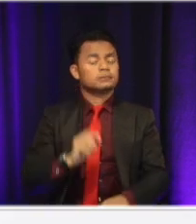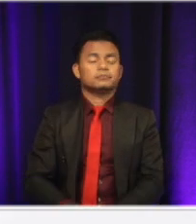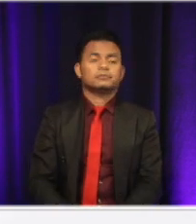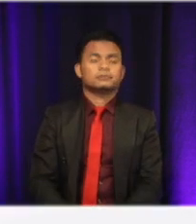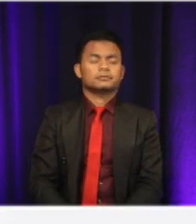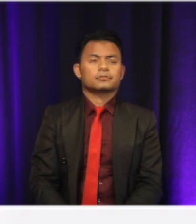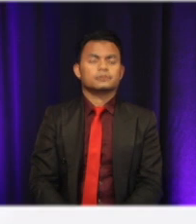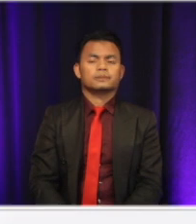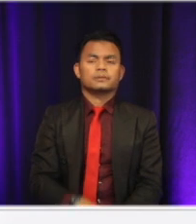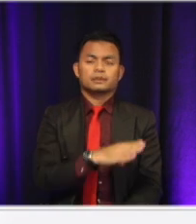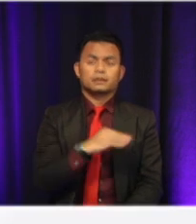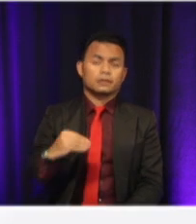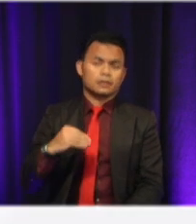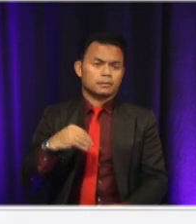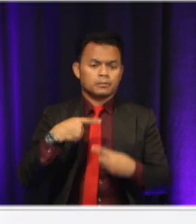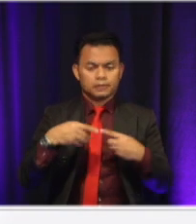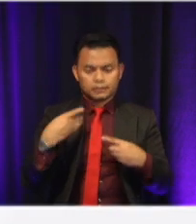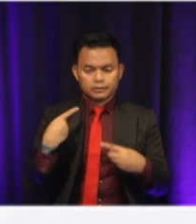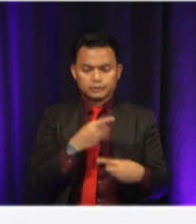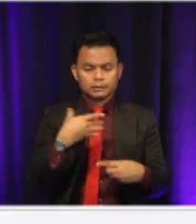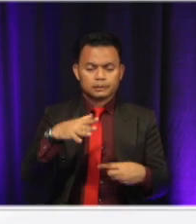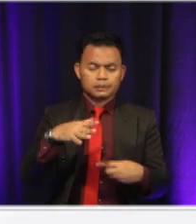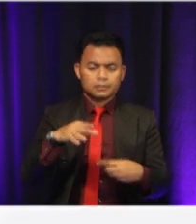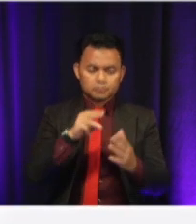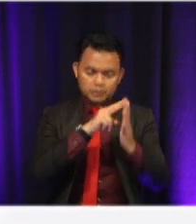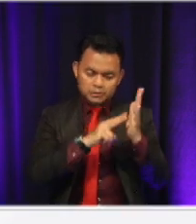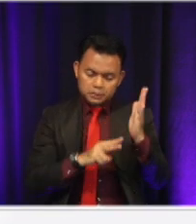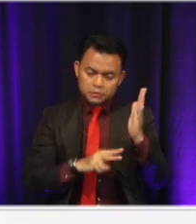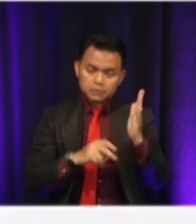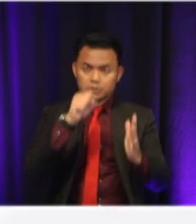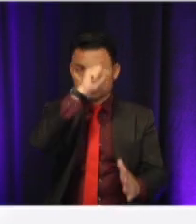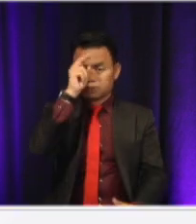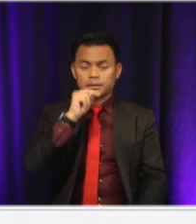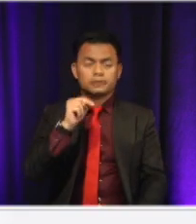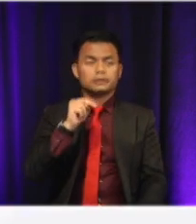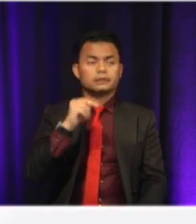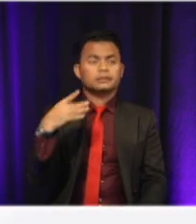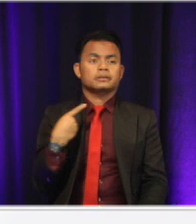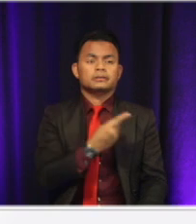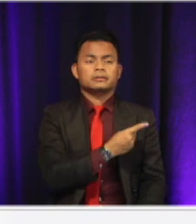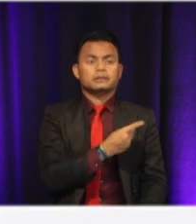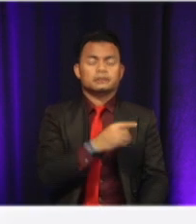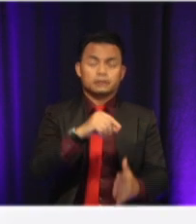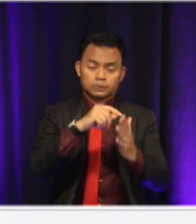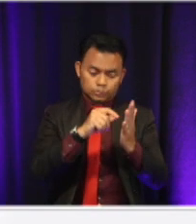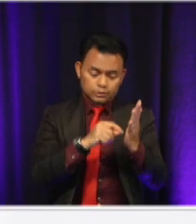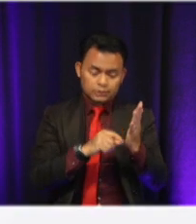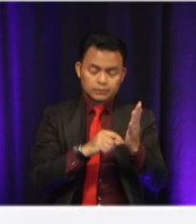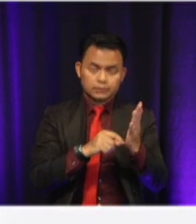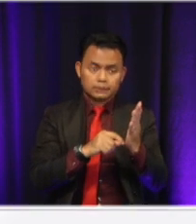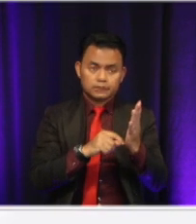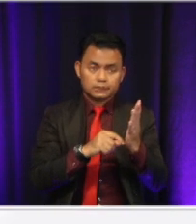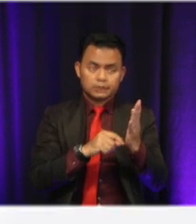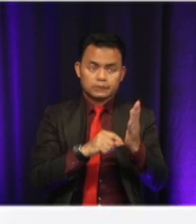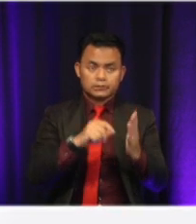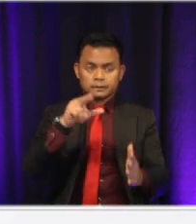through the question, we've understood the passage, we break down into 3 content points,